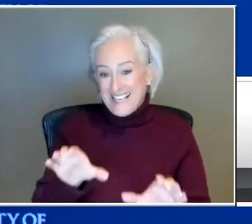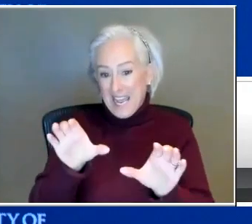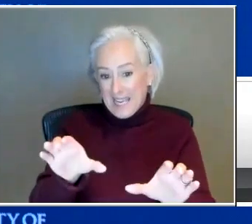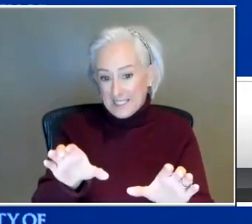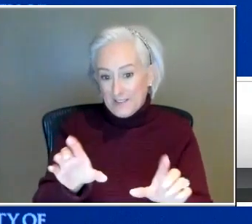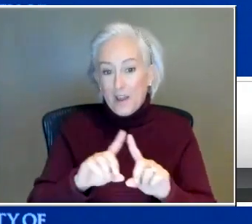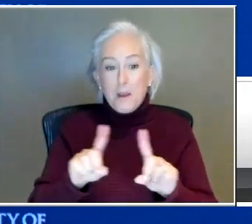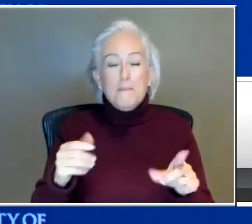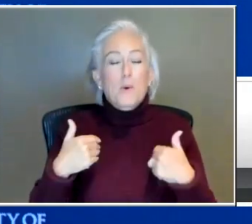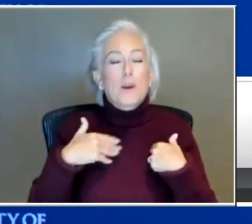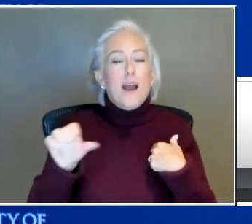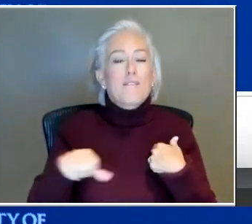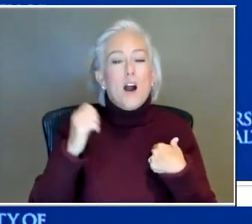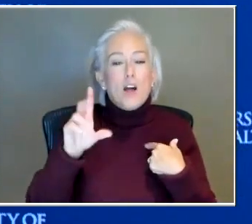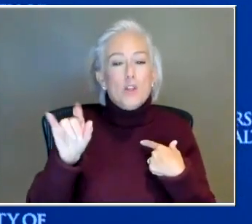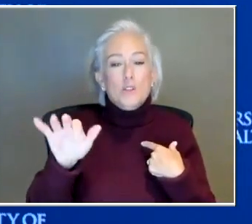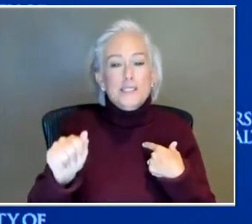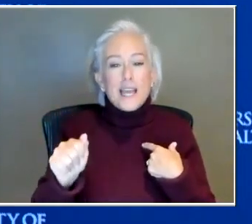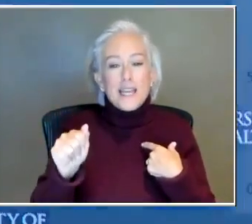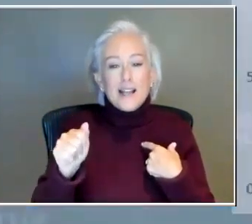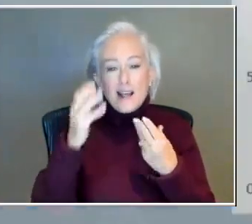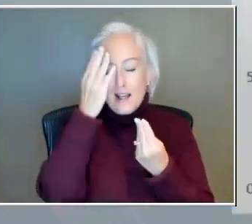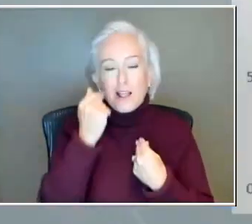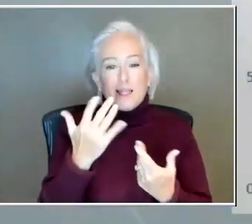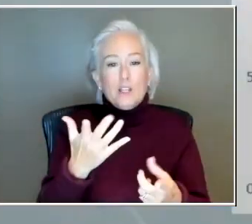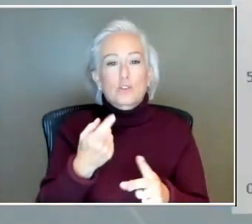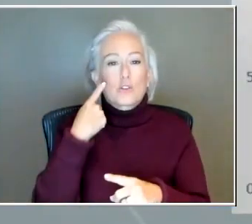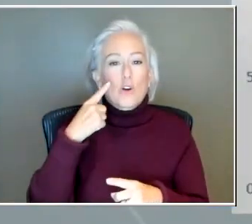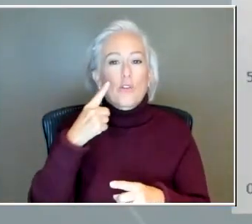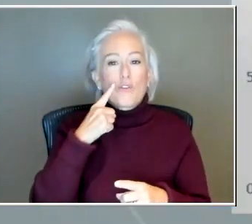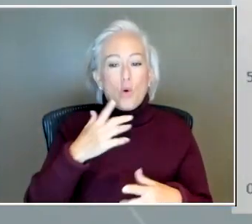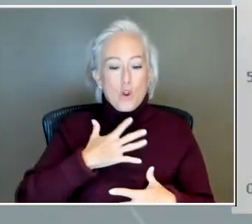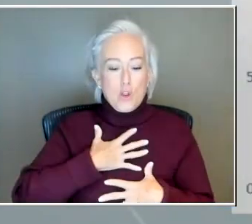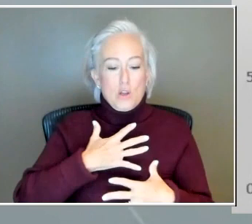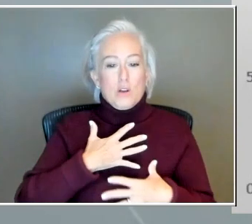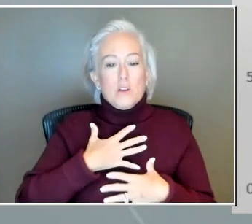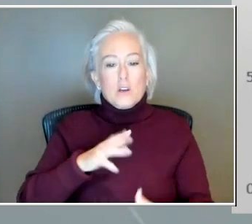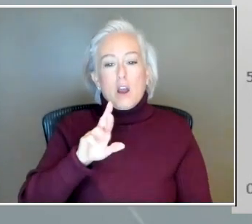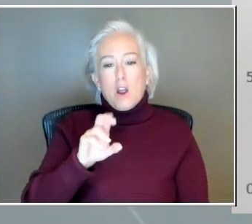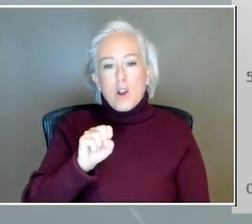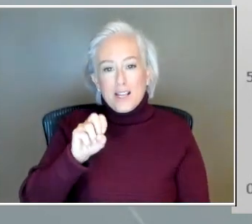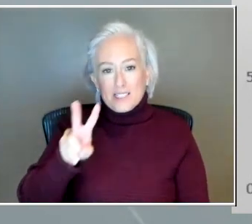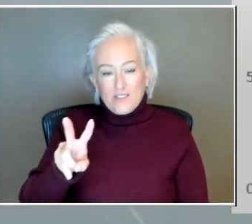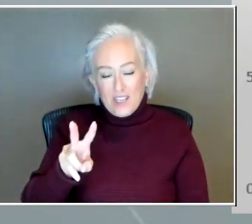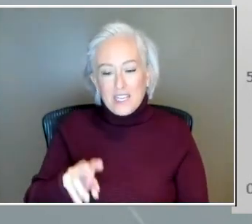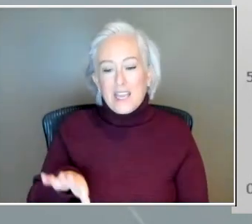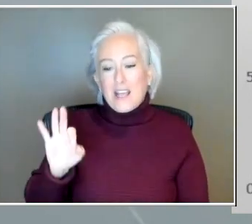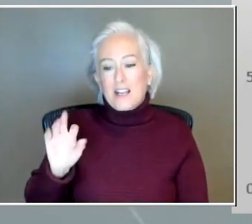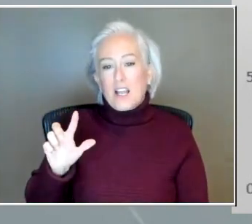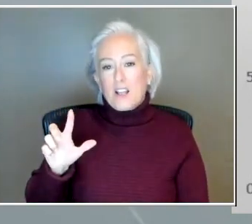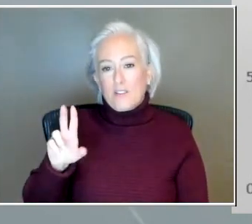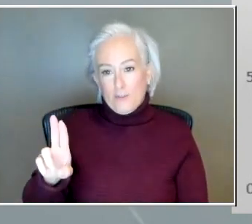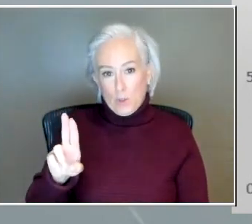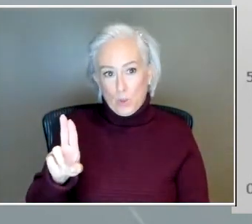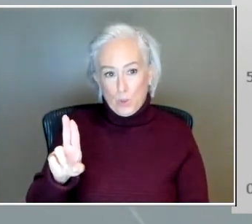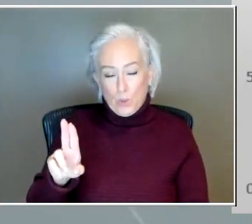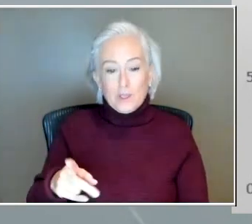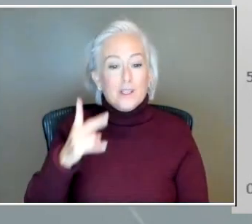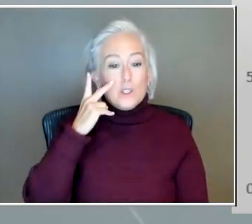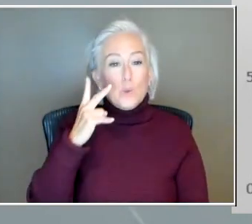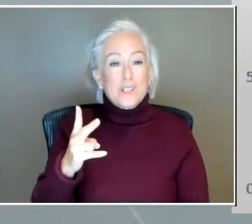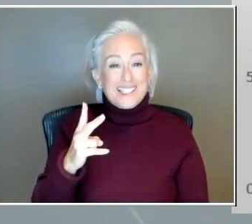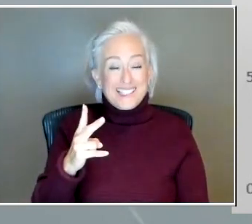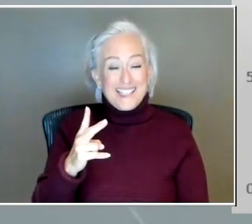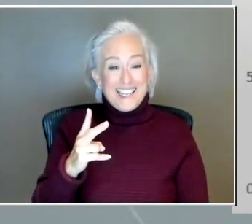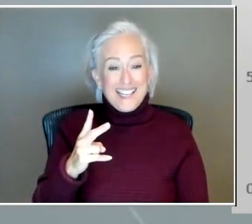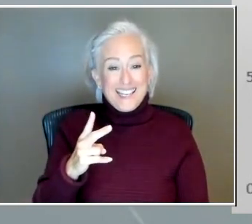data that we're bringing you specifically for the respiratory viruses, RSV and influenza. And here you can see this is just with